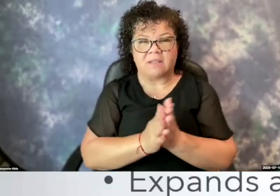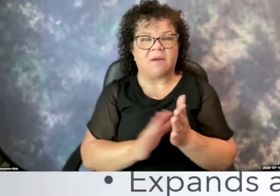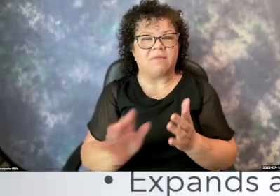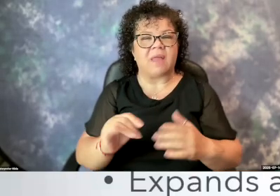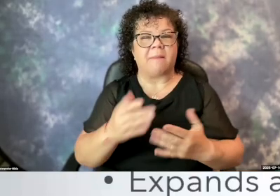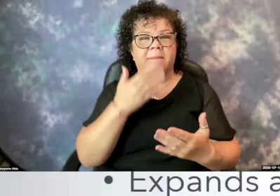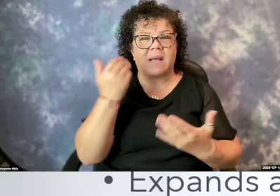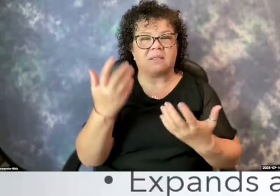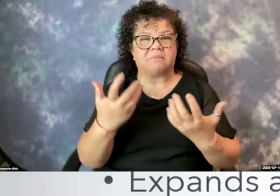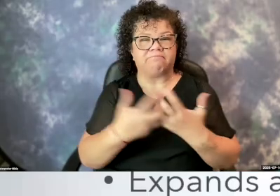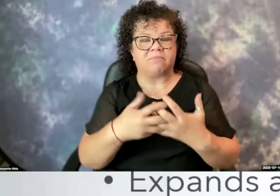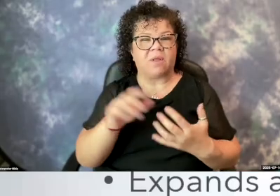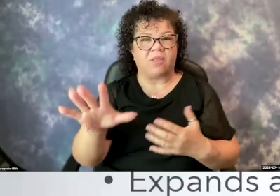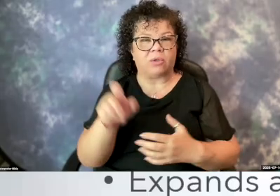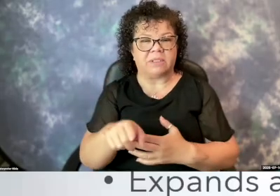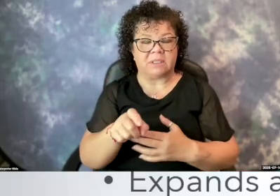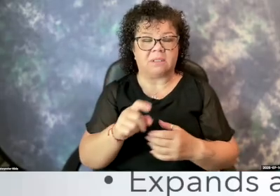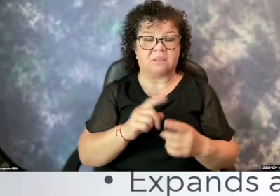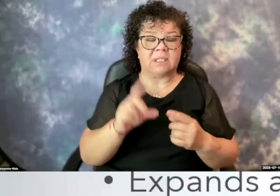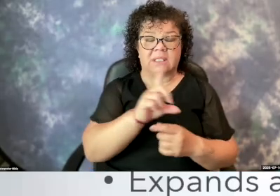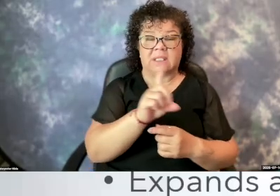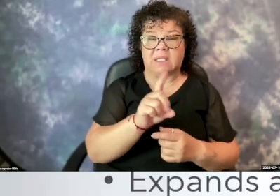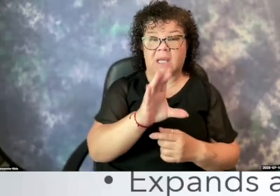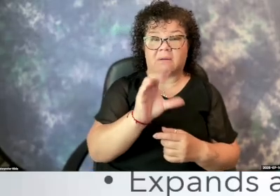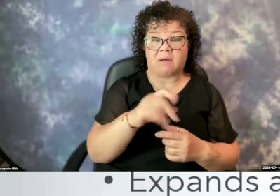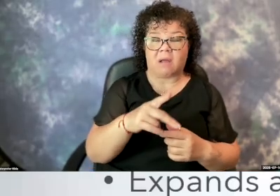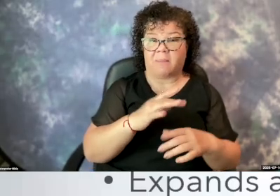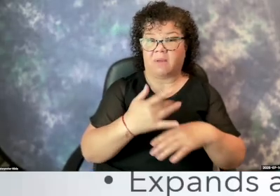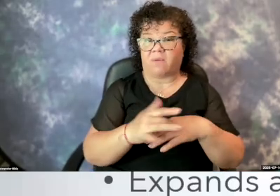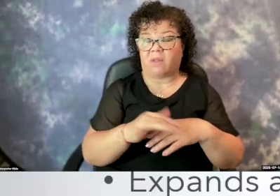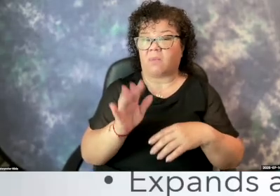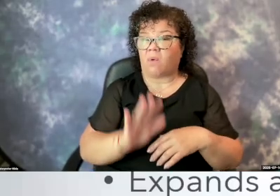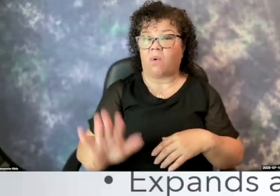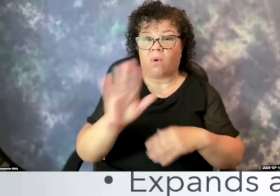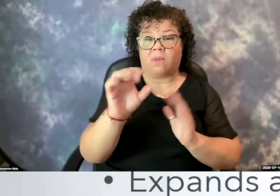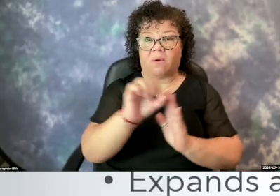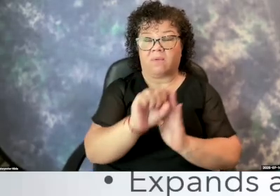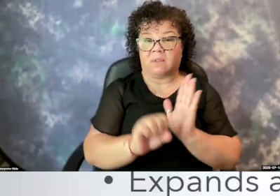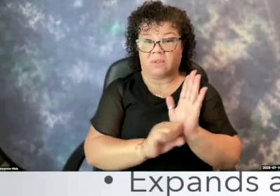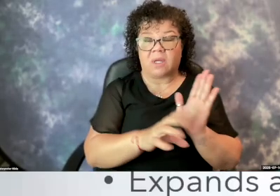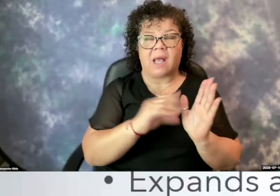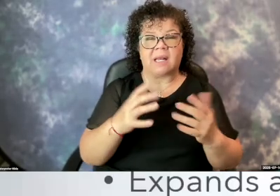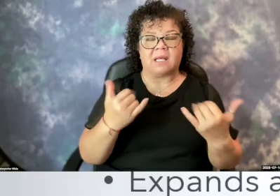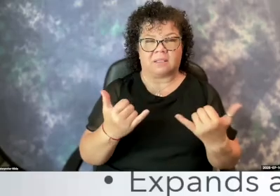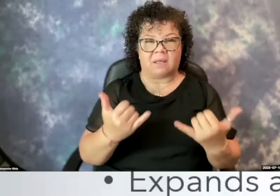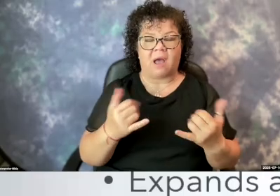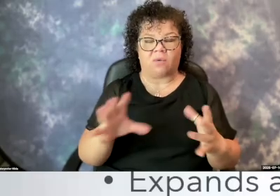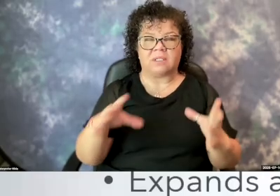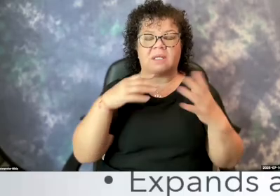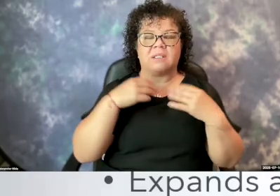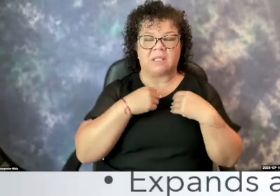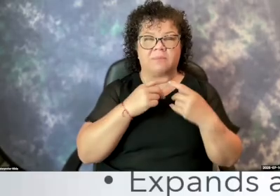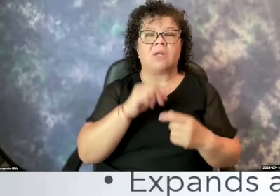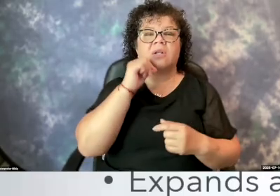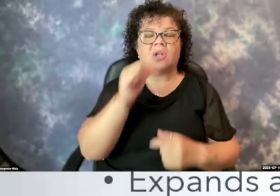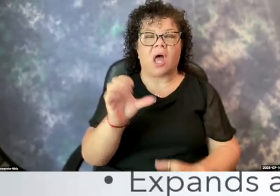incentive, creating flexibility best suited for them and their needs. DCAP is currently available to all regions of the state